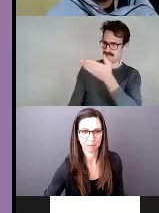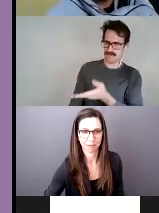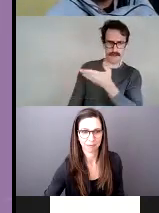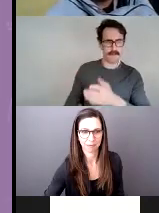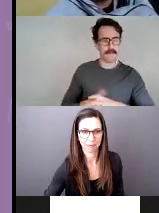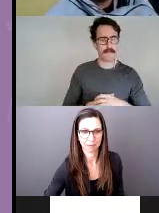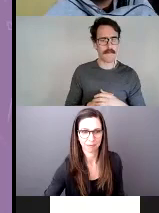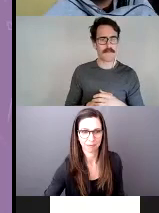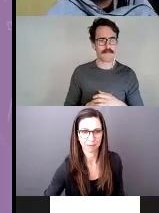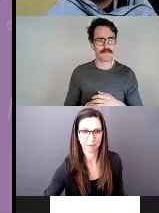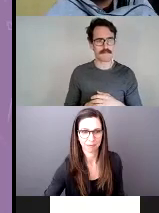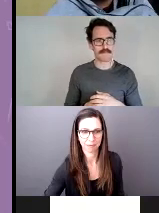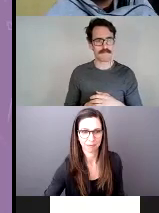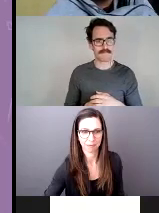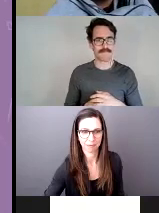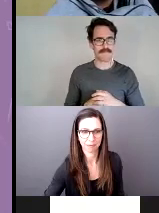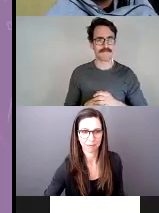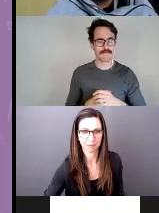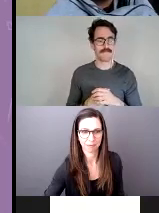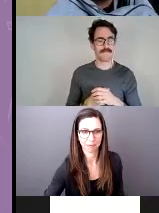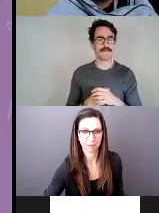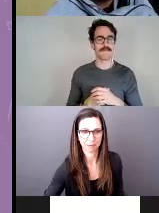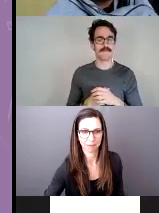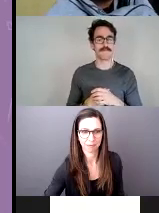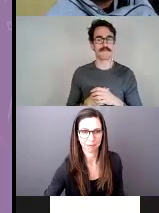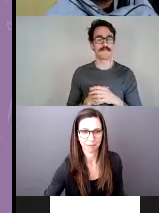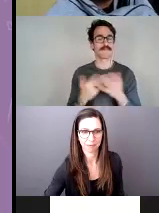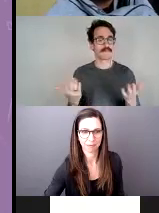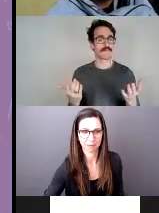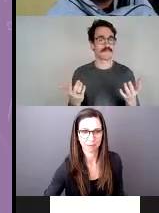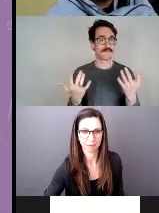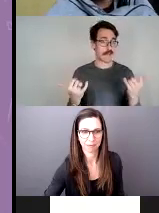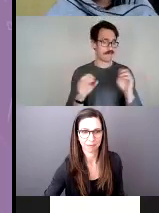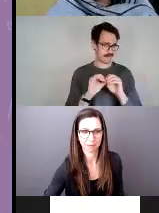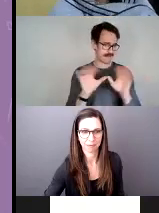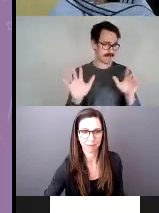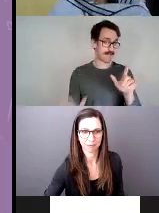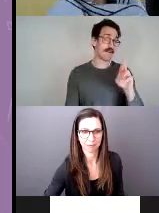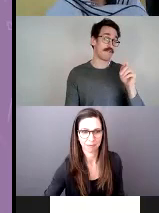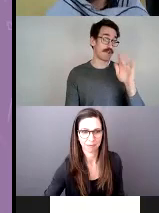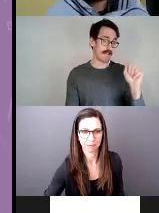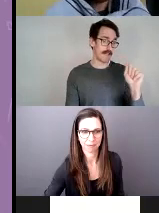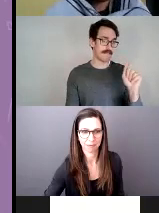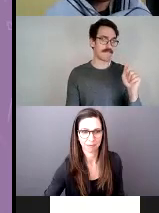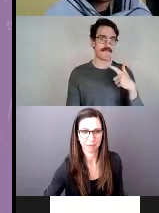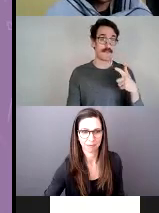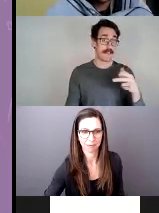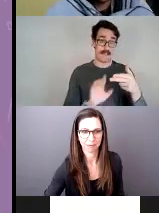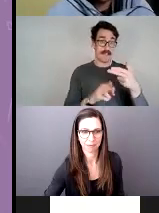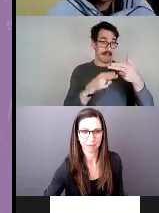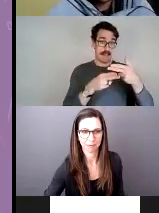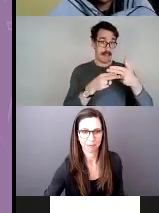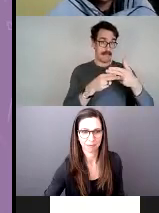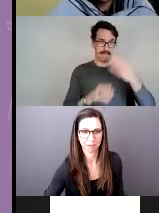Thanks so much, LaToya. So just to clarify, as an anonymous helpline, we are not obtaining the